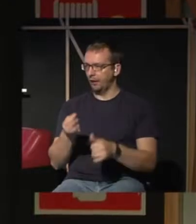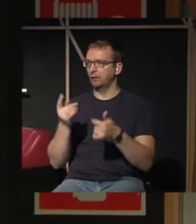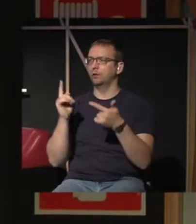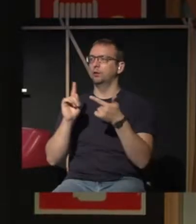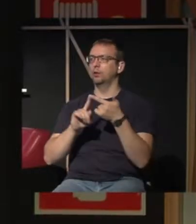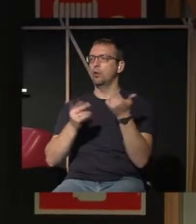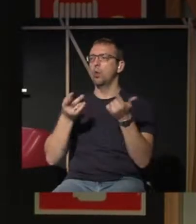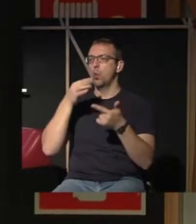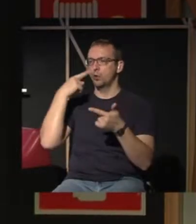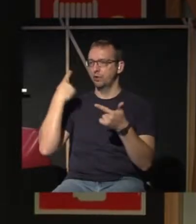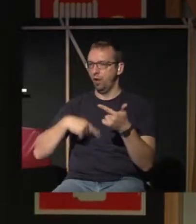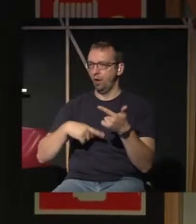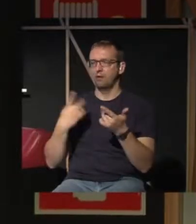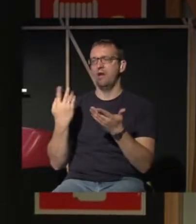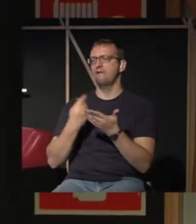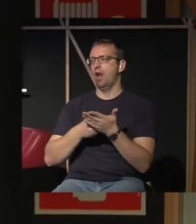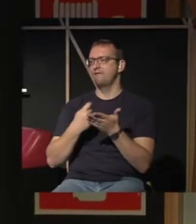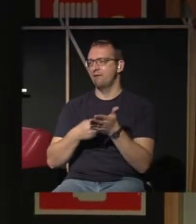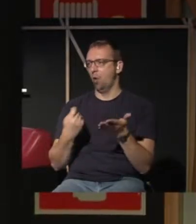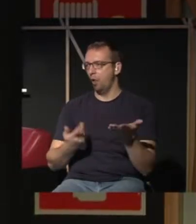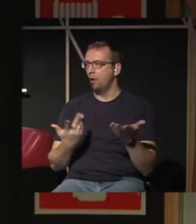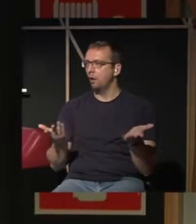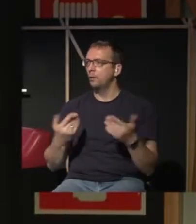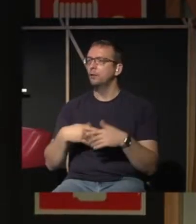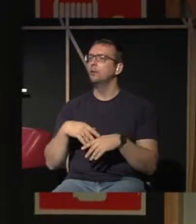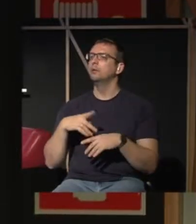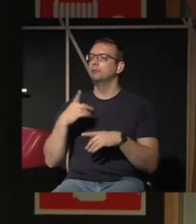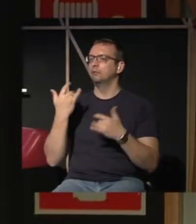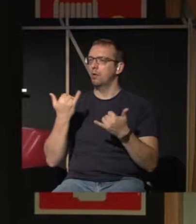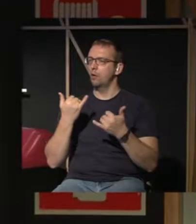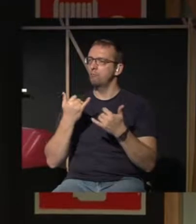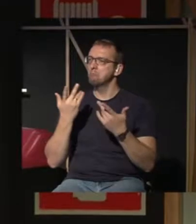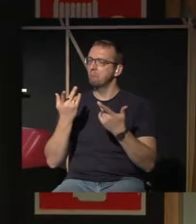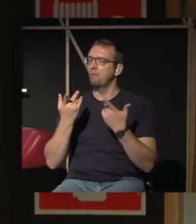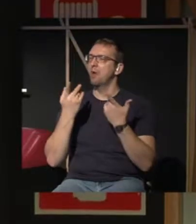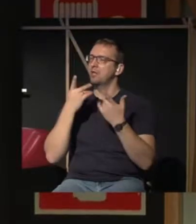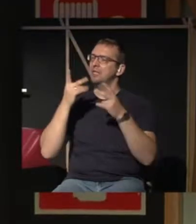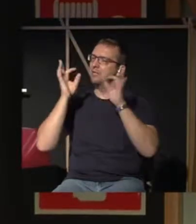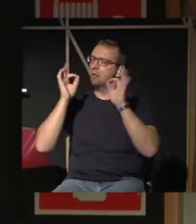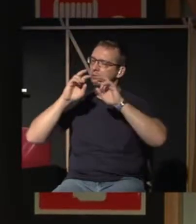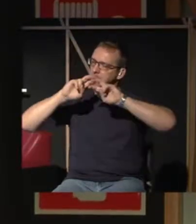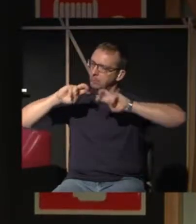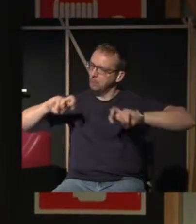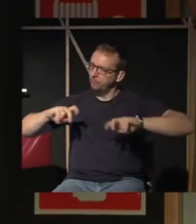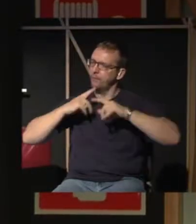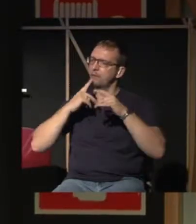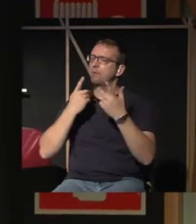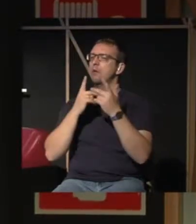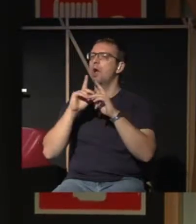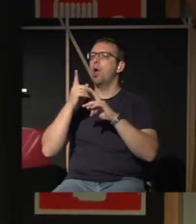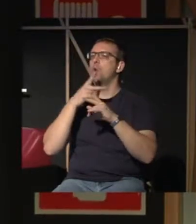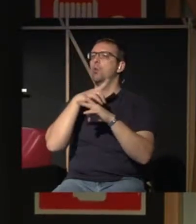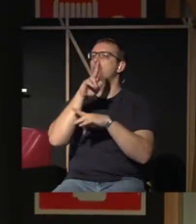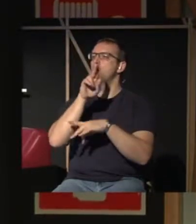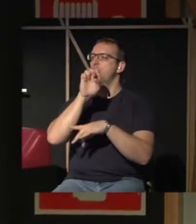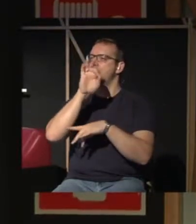look ahead to UEFA Euro 2020, which will take place across 12 countries. We will also look back